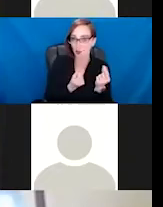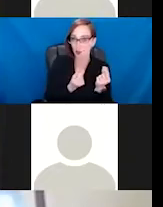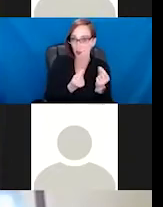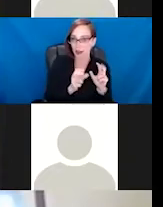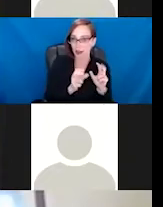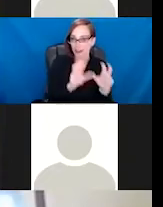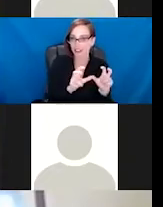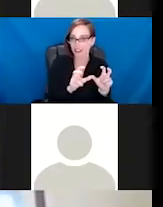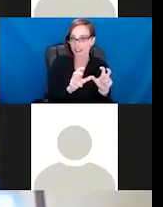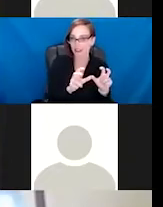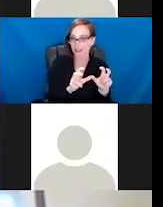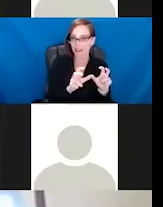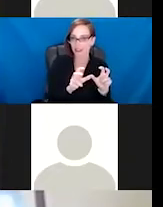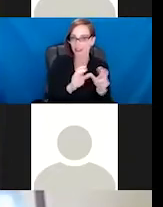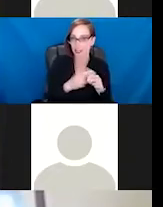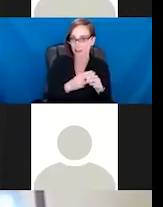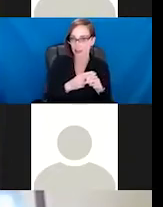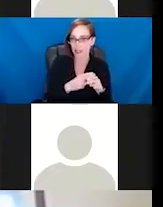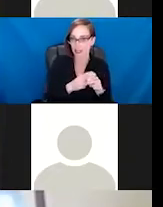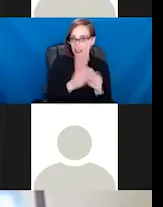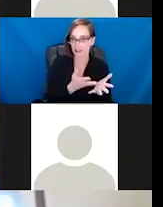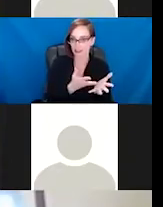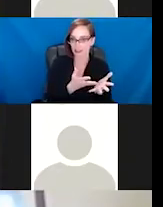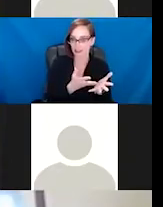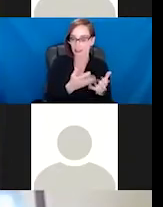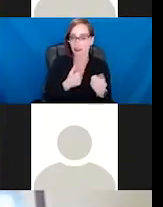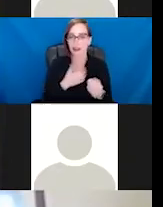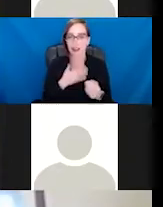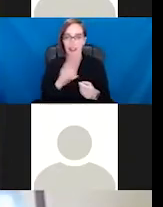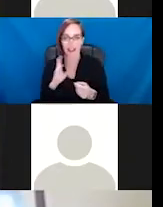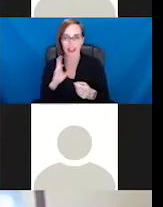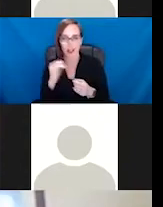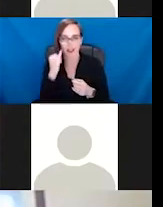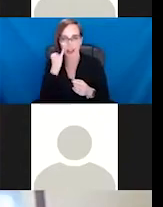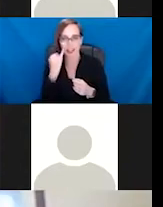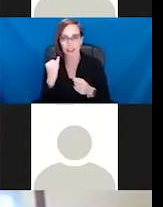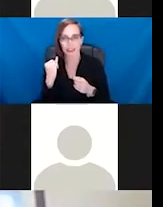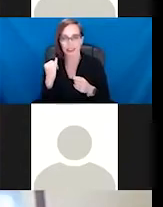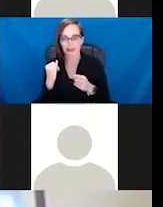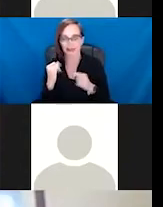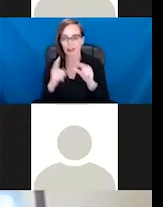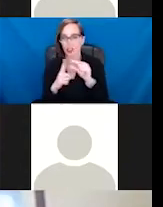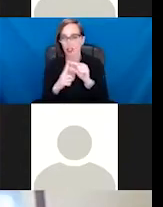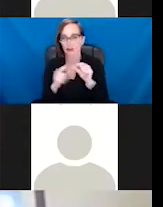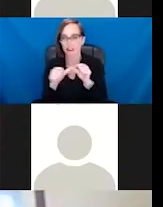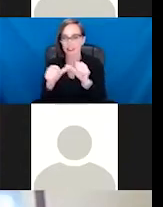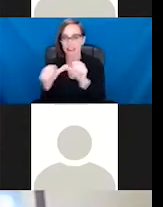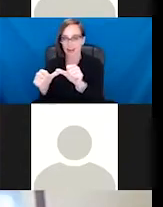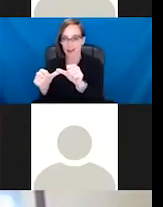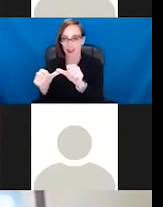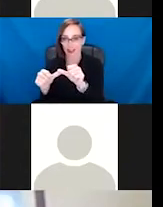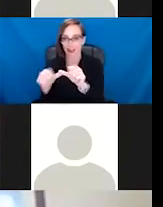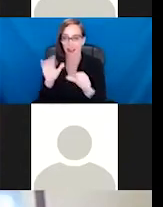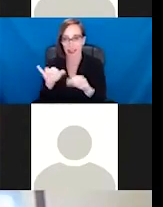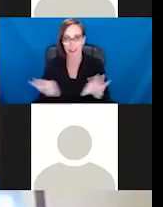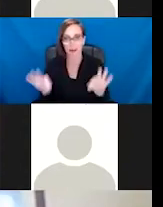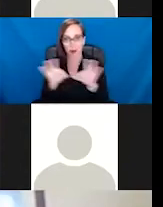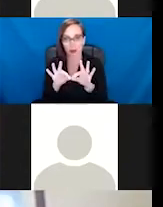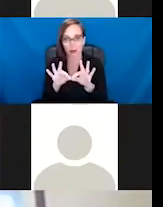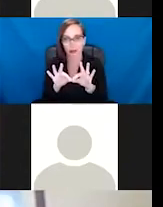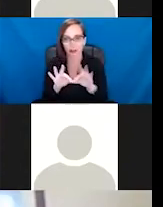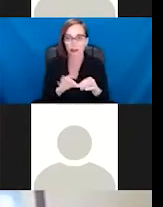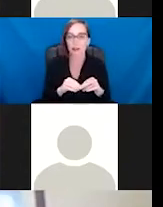and ideas. And I like your use of the word sustainability, which actually is an important principle. Are we building